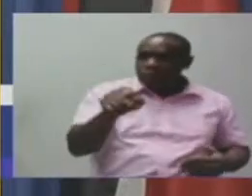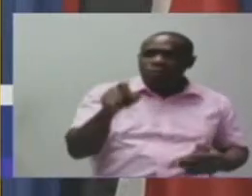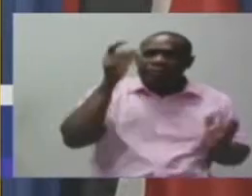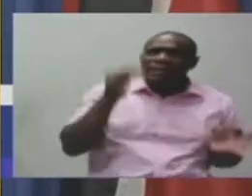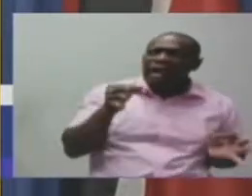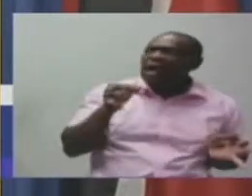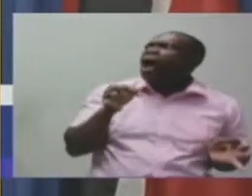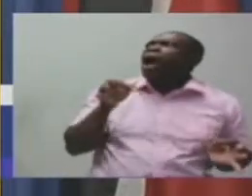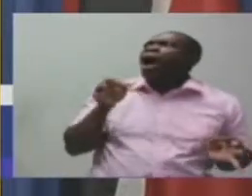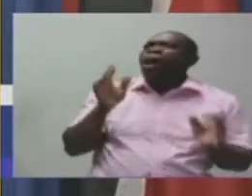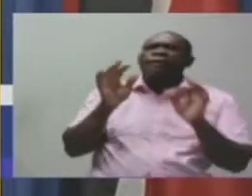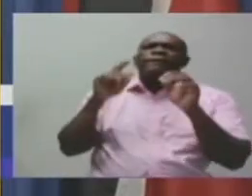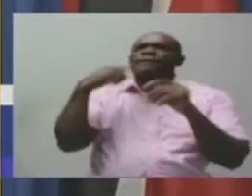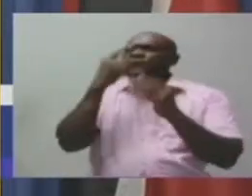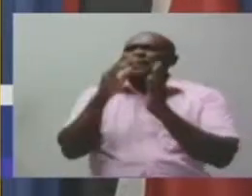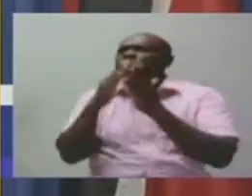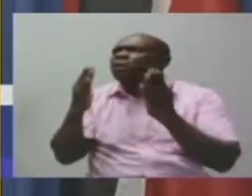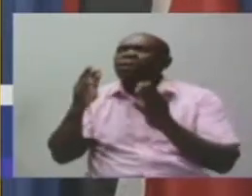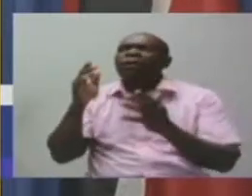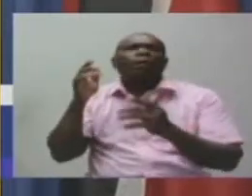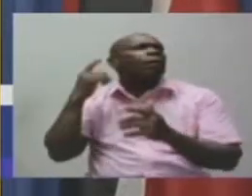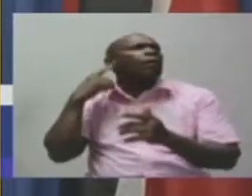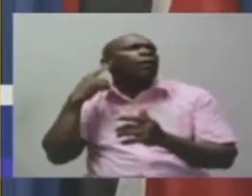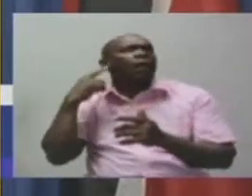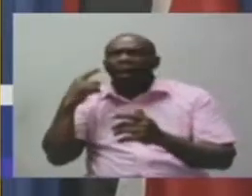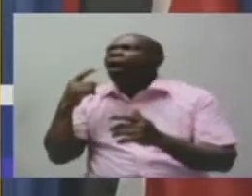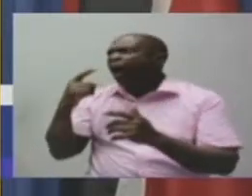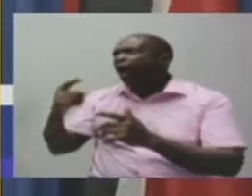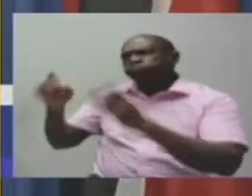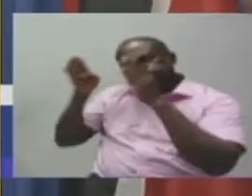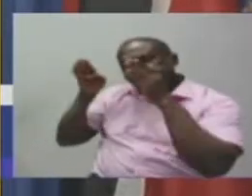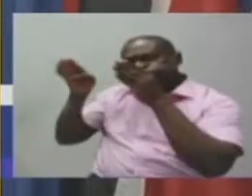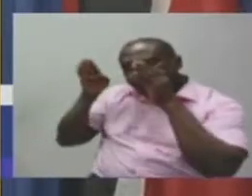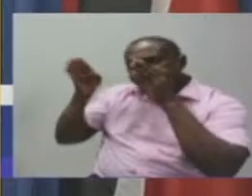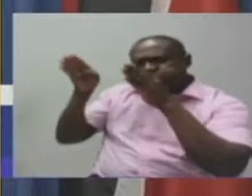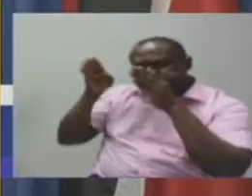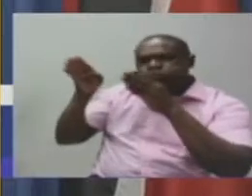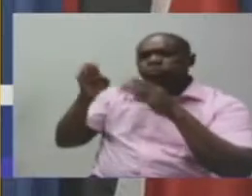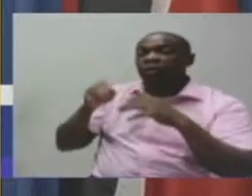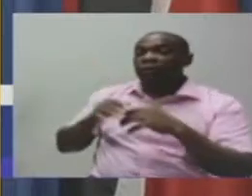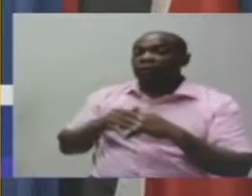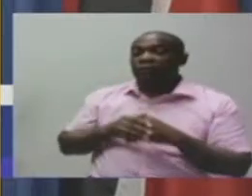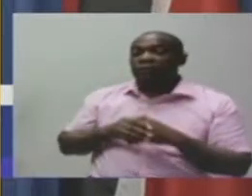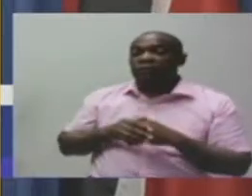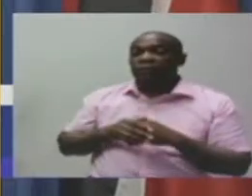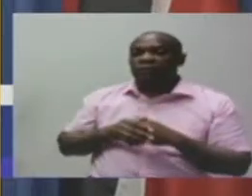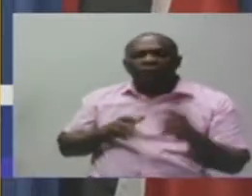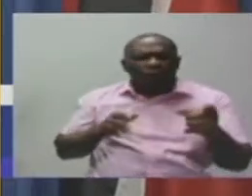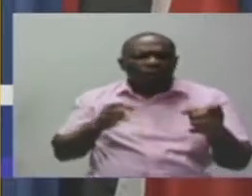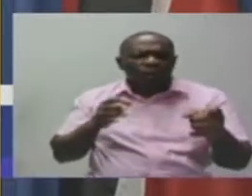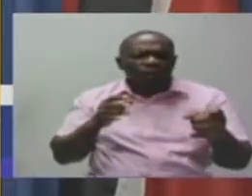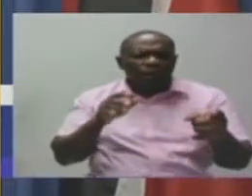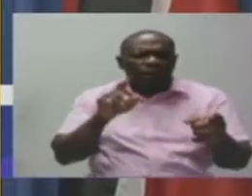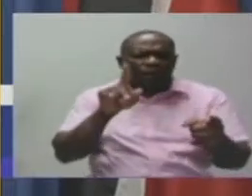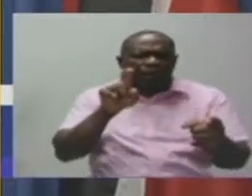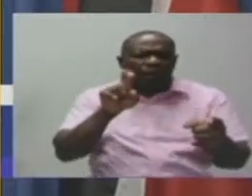person. I don't know if you all saw where it was confirmed that there are about 12 people,